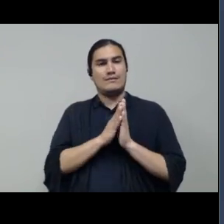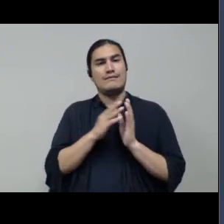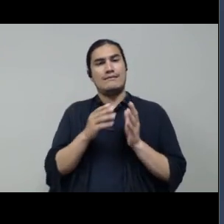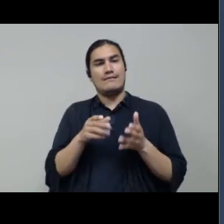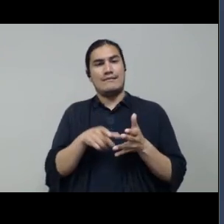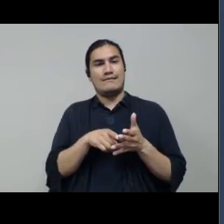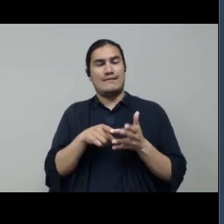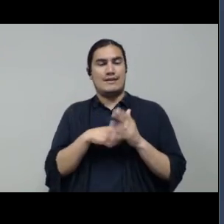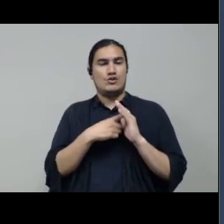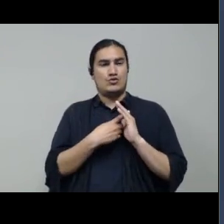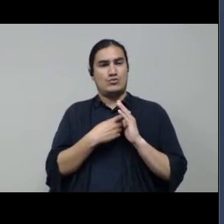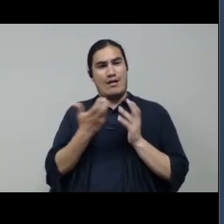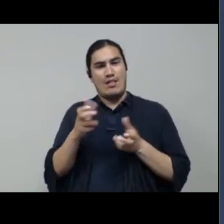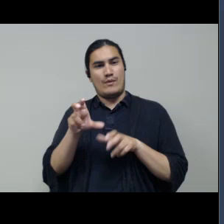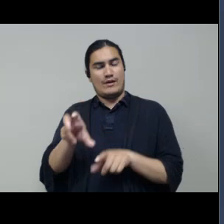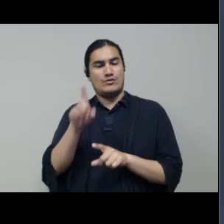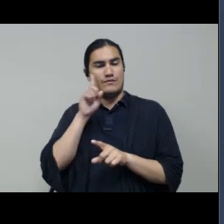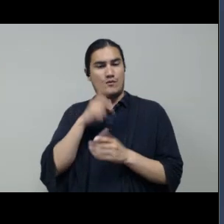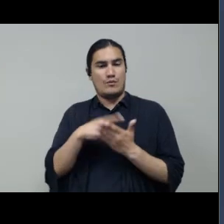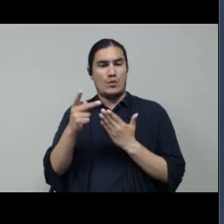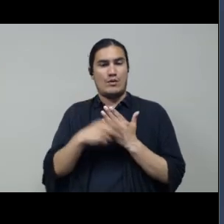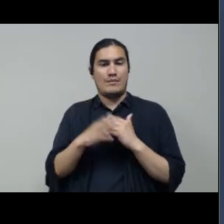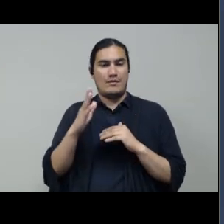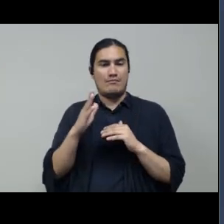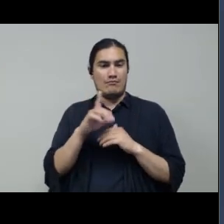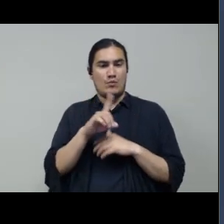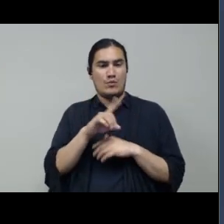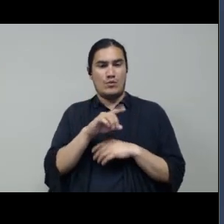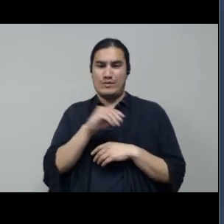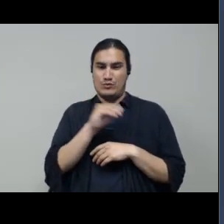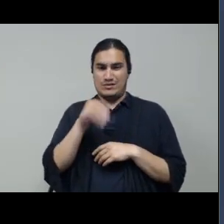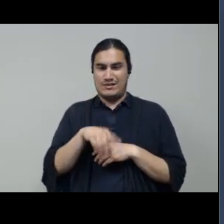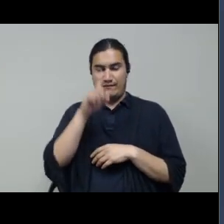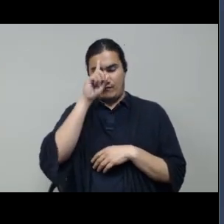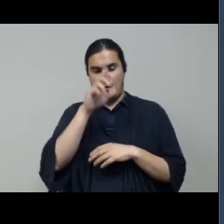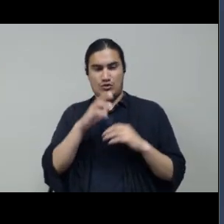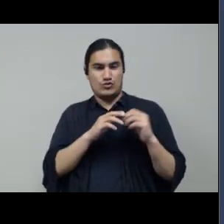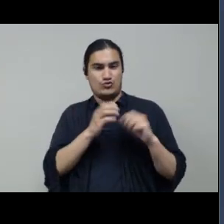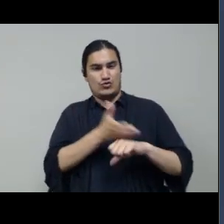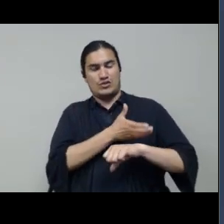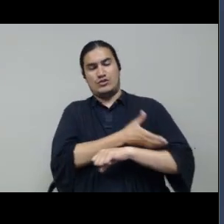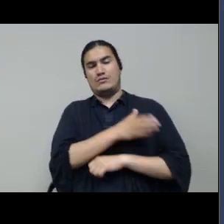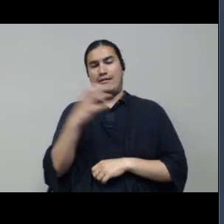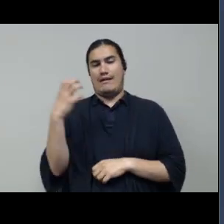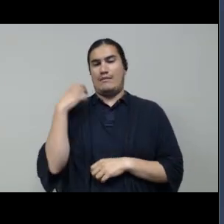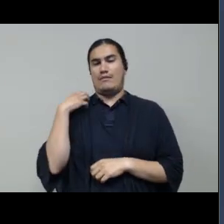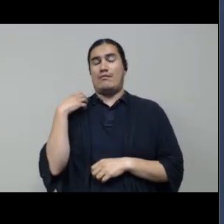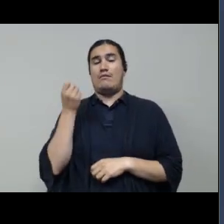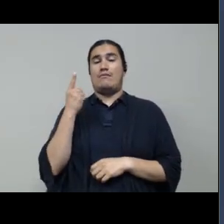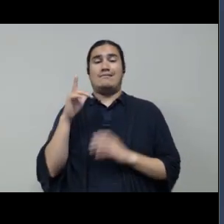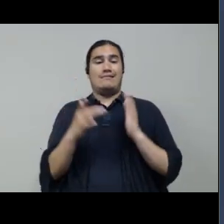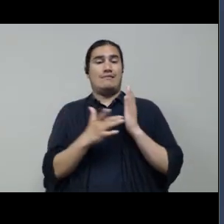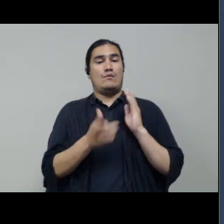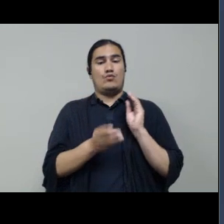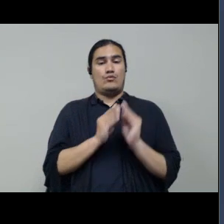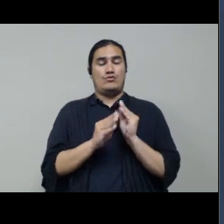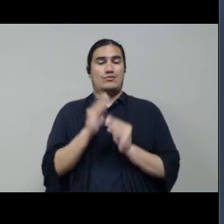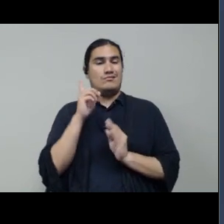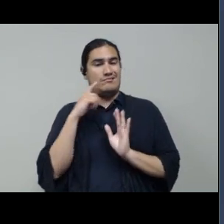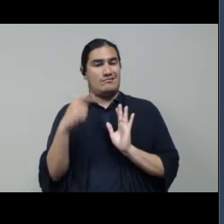allocation that exceeds the program amount by more than 20% for construction capital. Please note there's a technical correction as identified